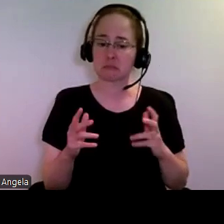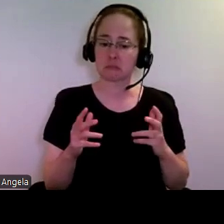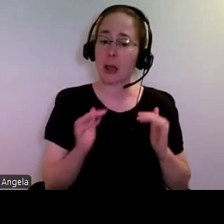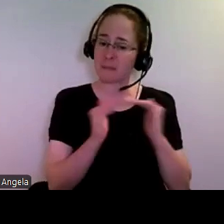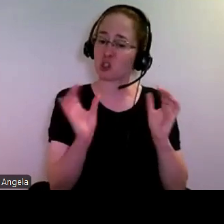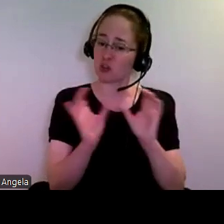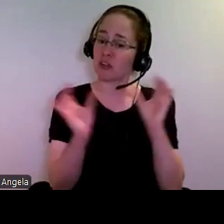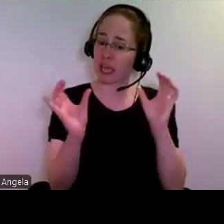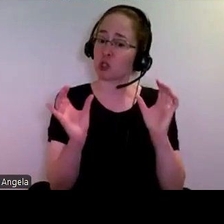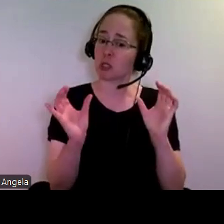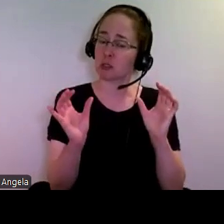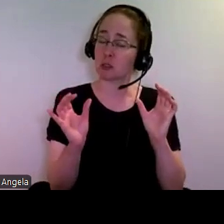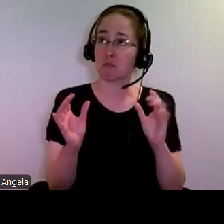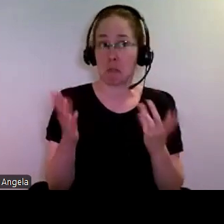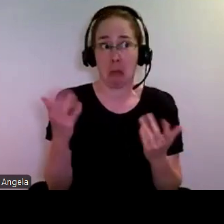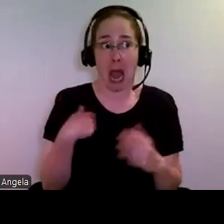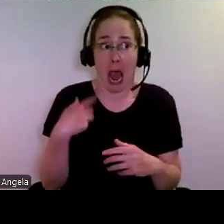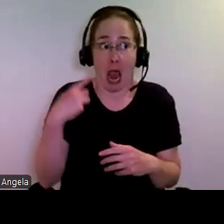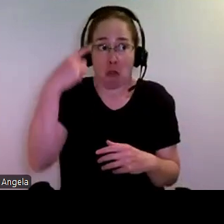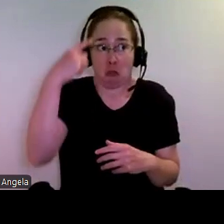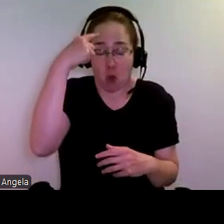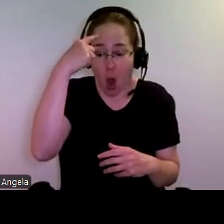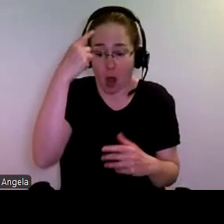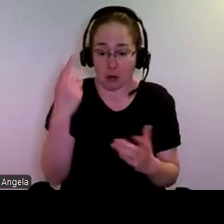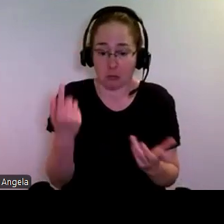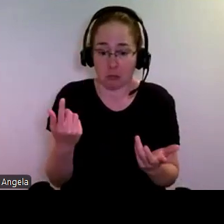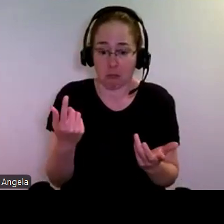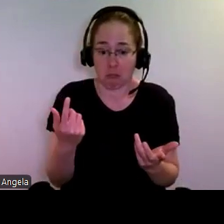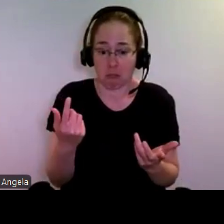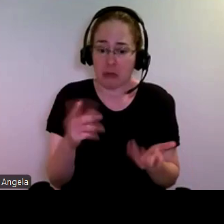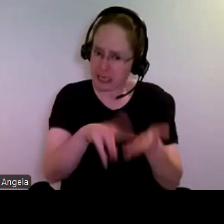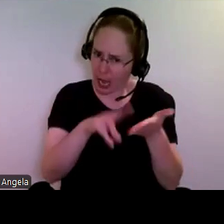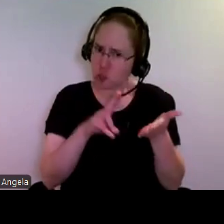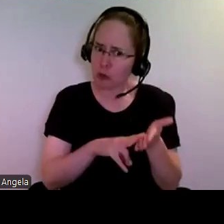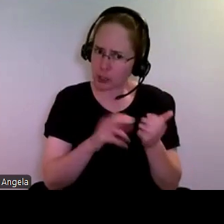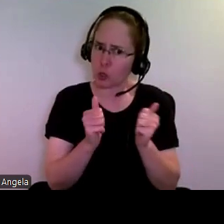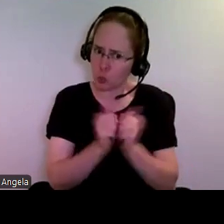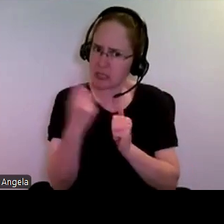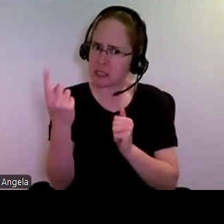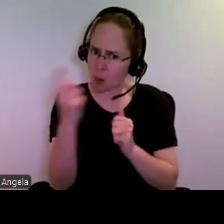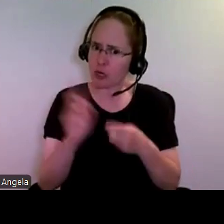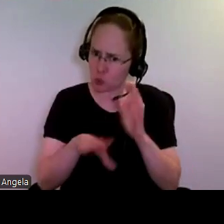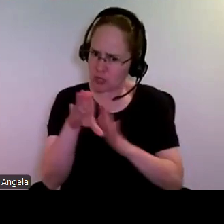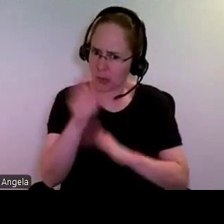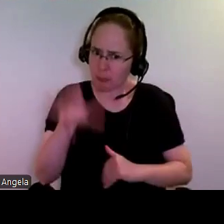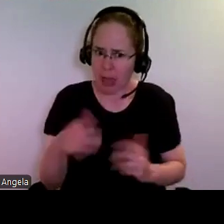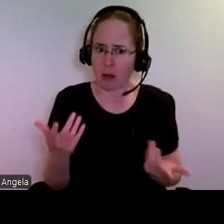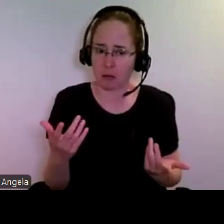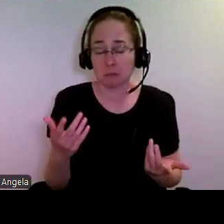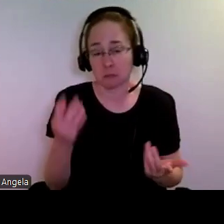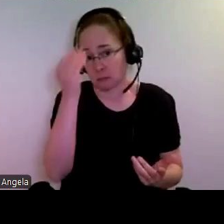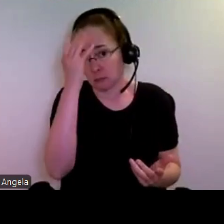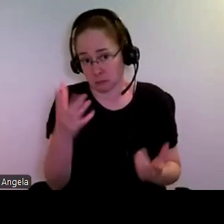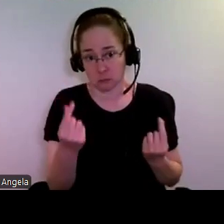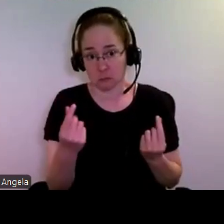peer certification, and last I heard, I thought they were contracting with somebody to develop that. So I'll tell you what I'll